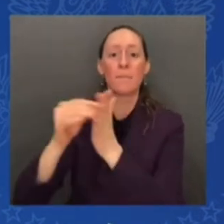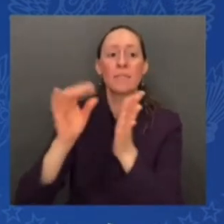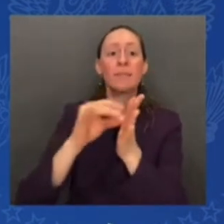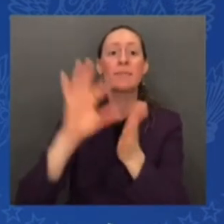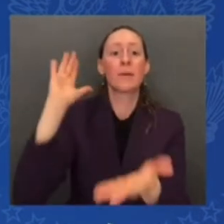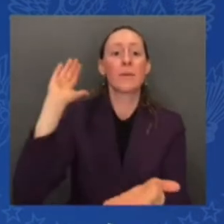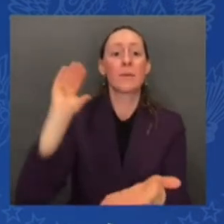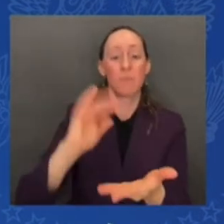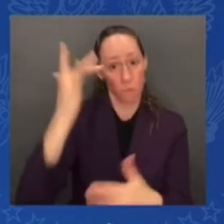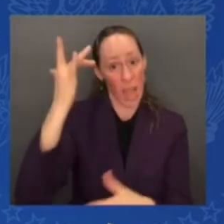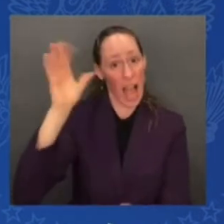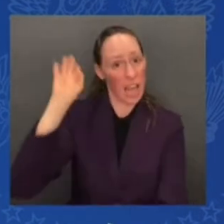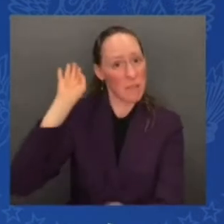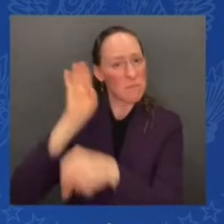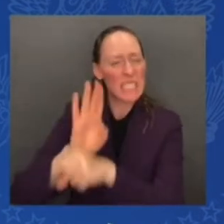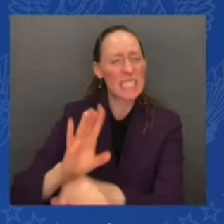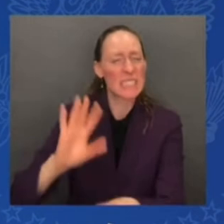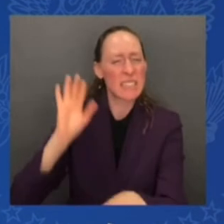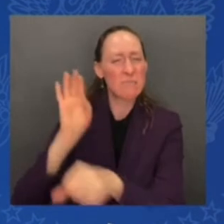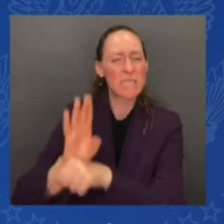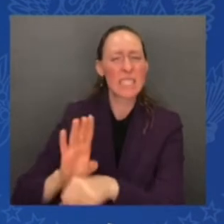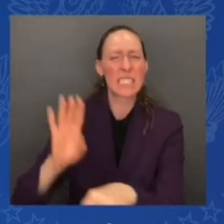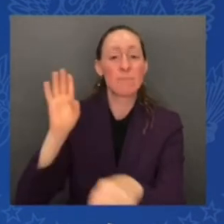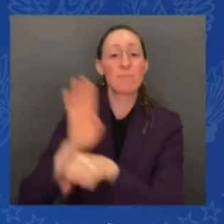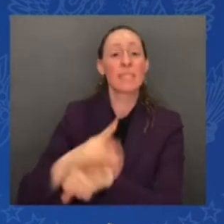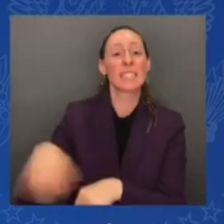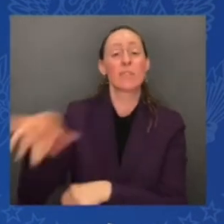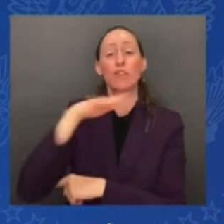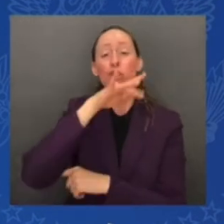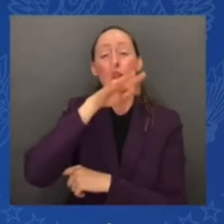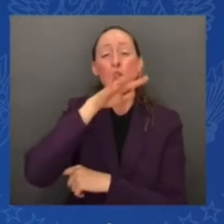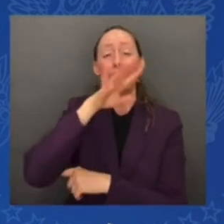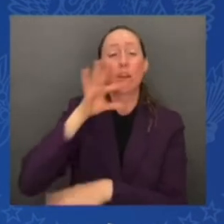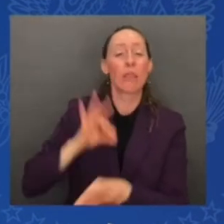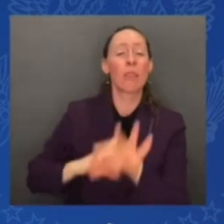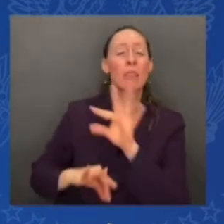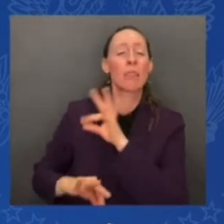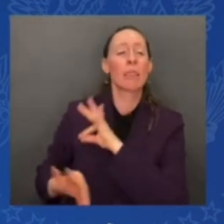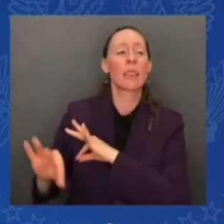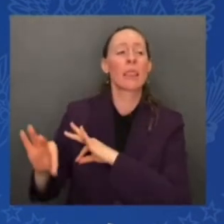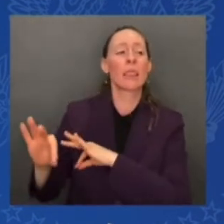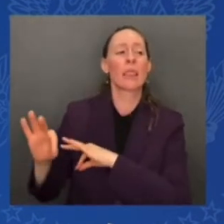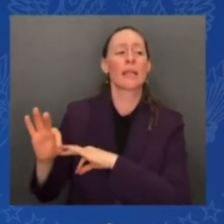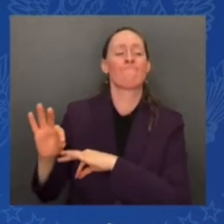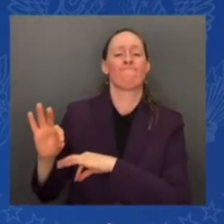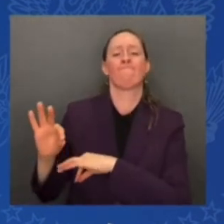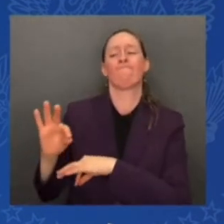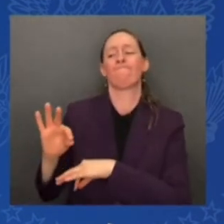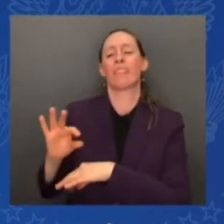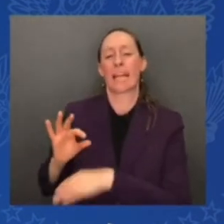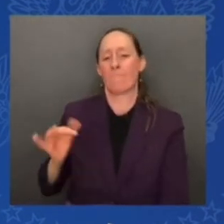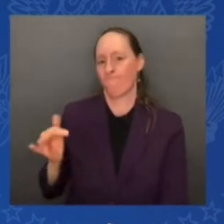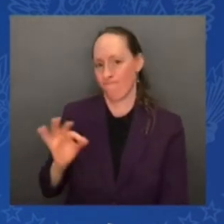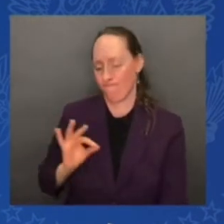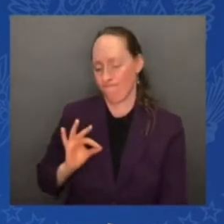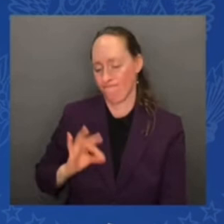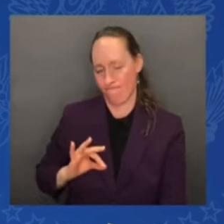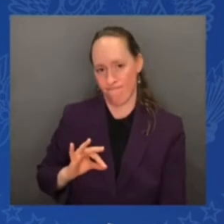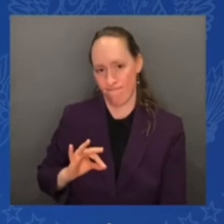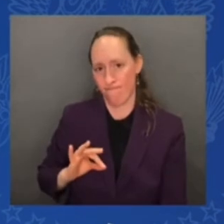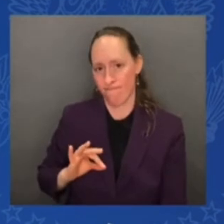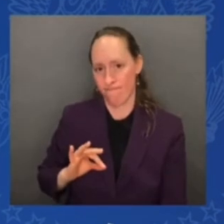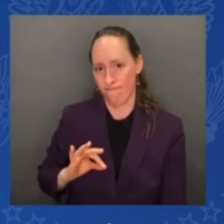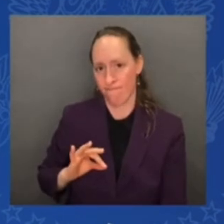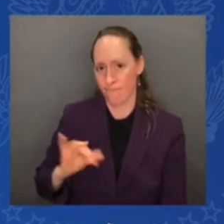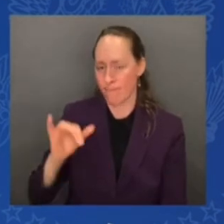point in 2 years. In fact, we have the lowest rate of inflation among the world's major economies. No other economy, major